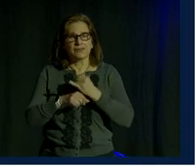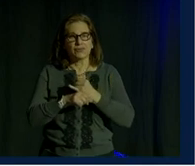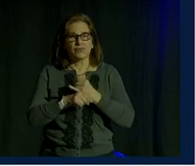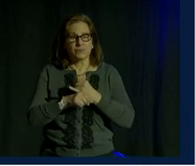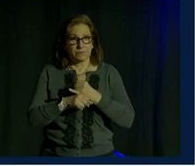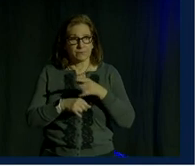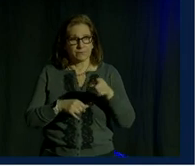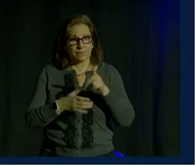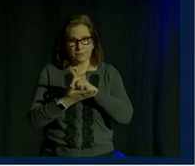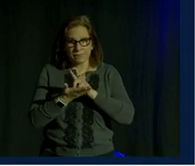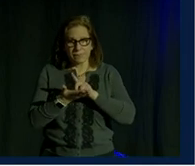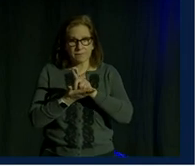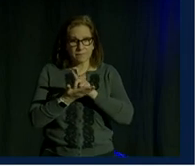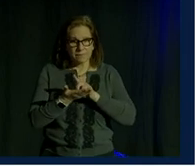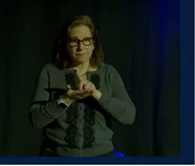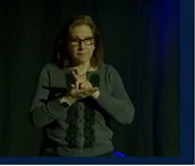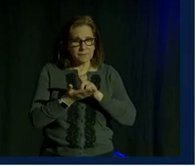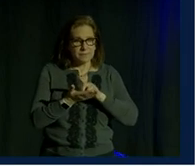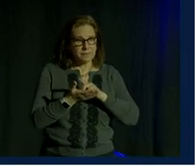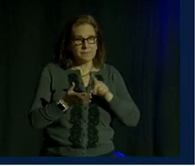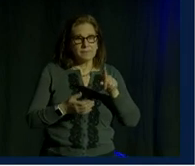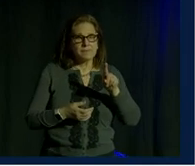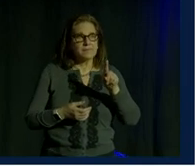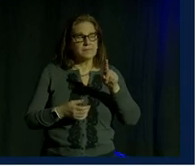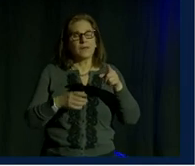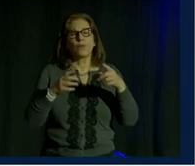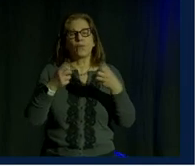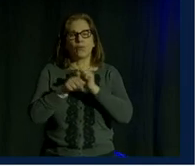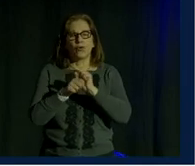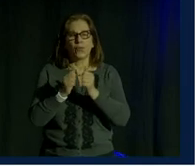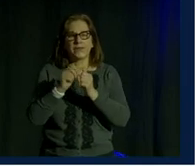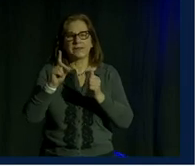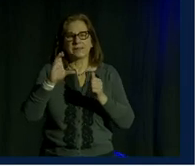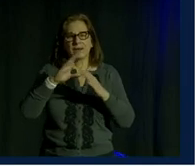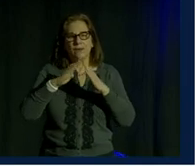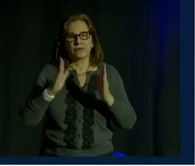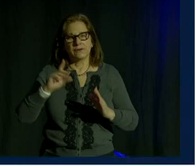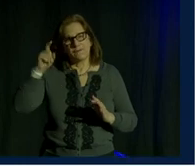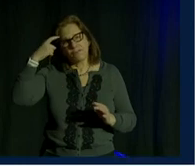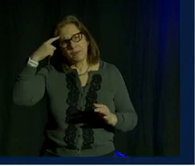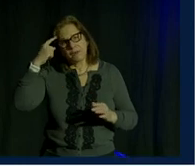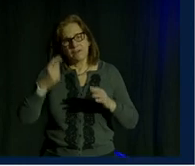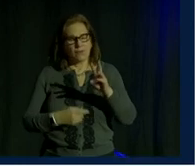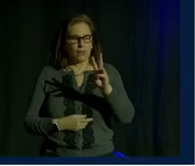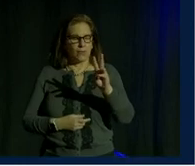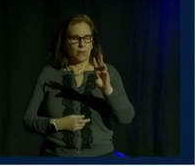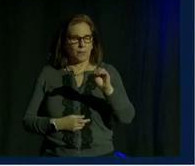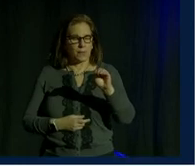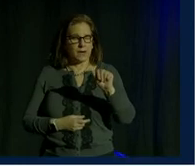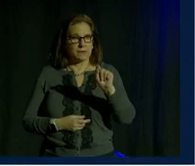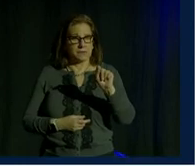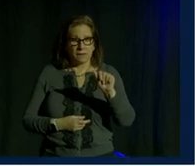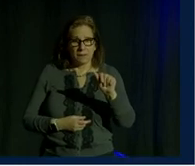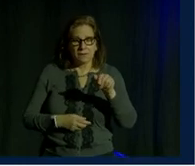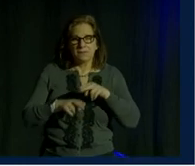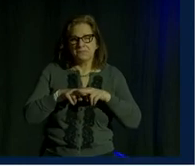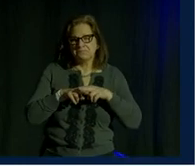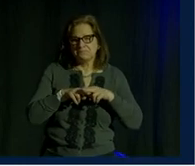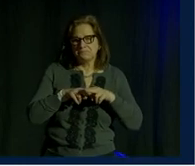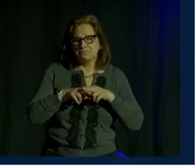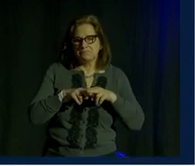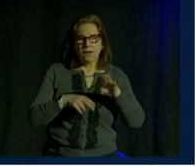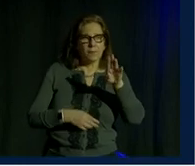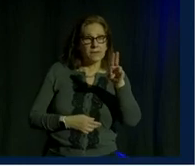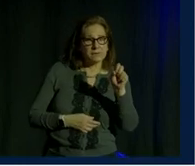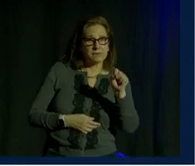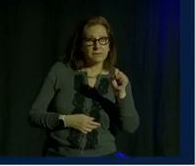the Washington WMATA have partnered to look at Friendship Heights and determine how we can get more housing there. We think there's a